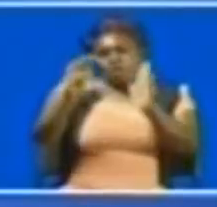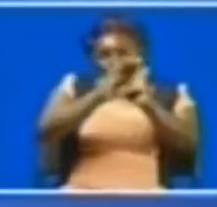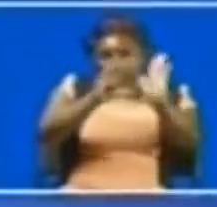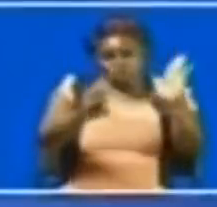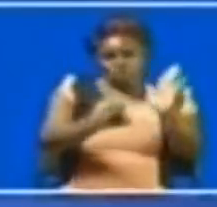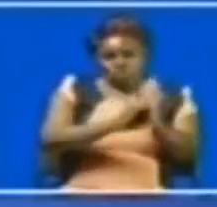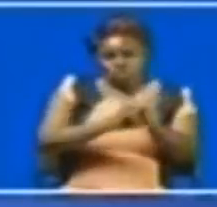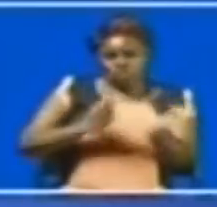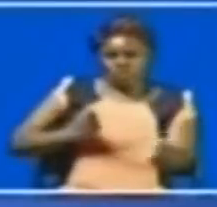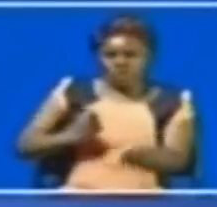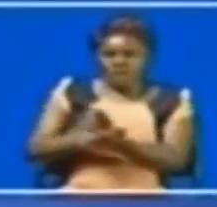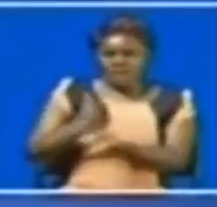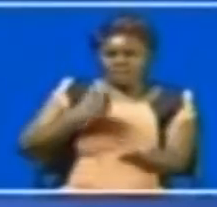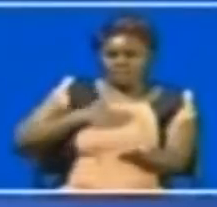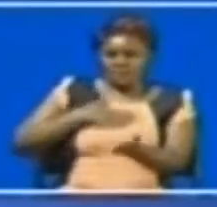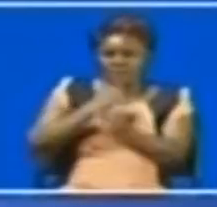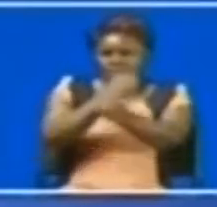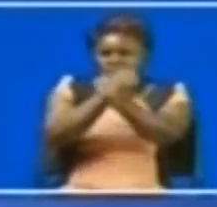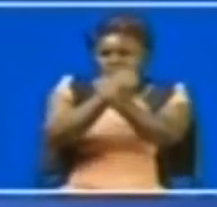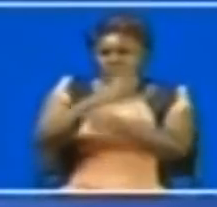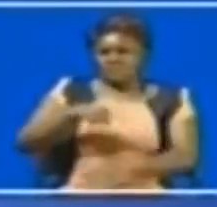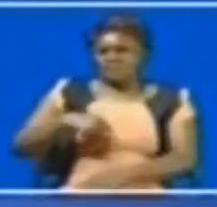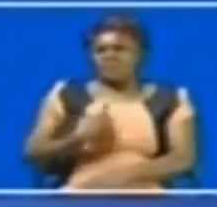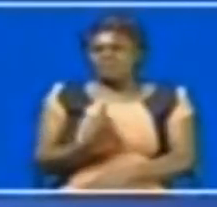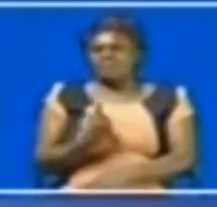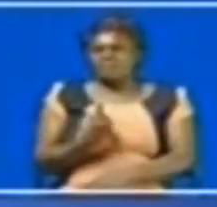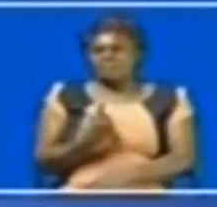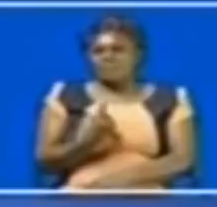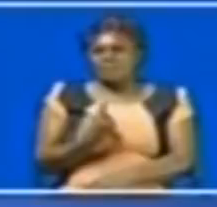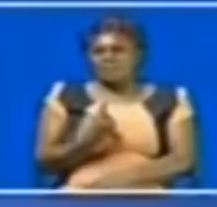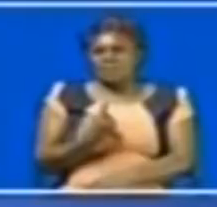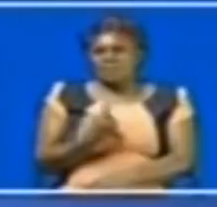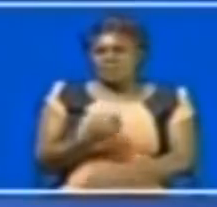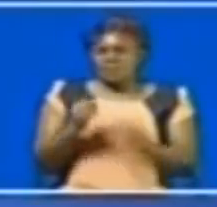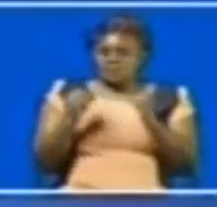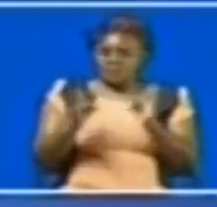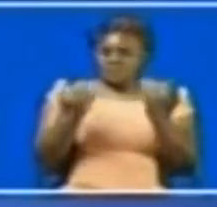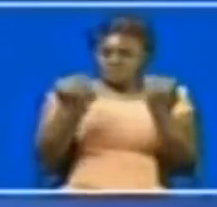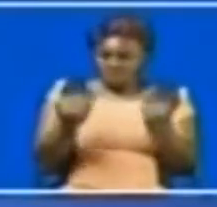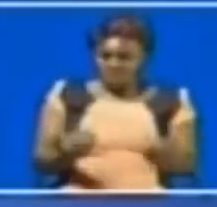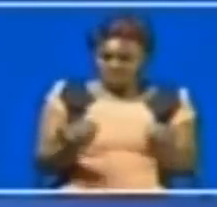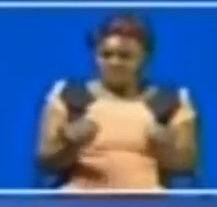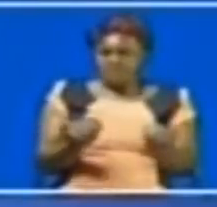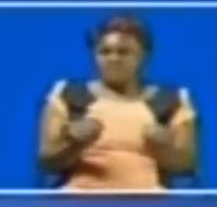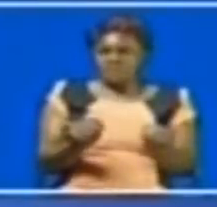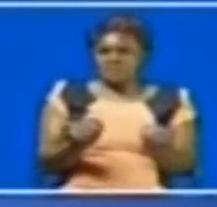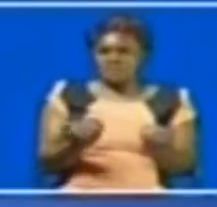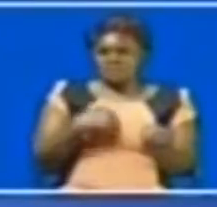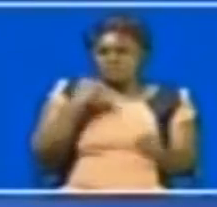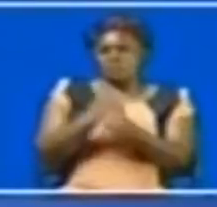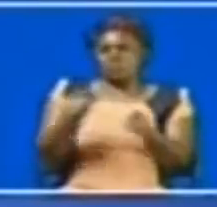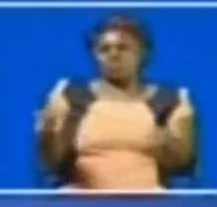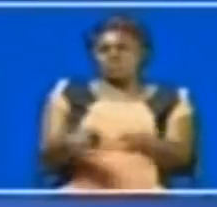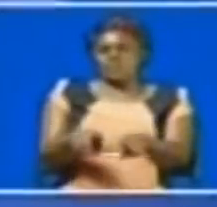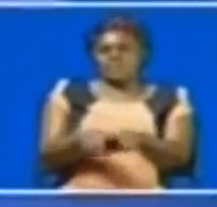right to be able to defend myself at every given point if there is need. And that's exactly what I'm